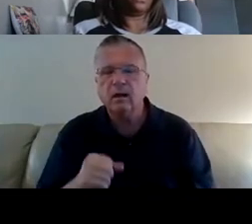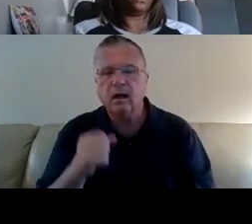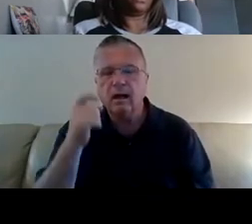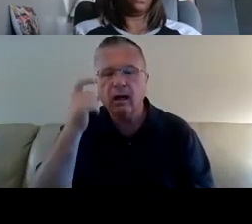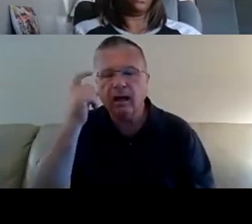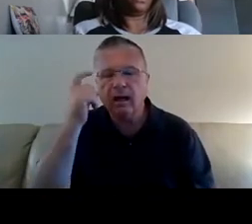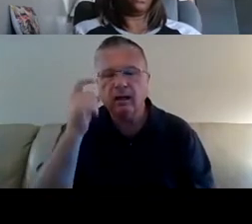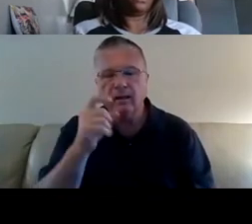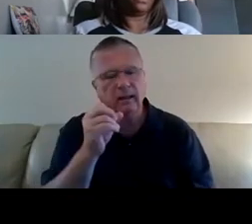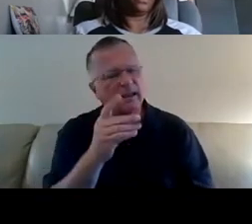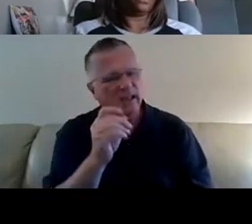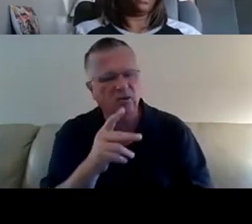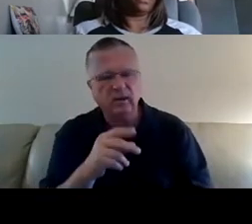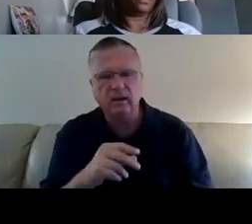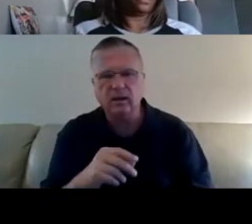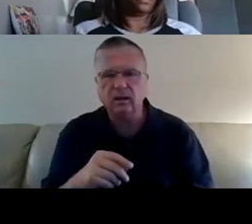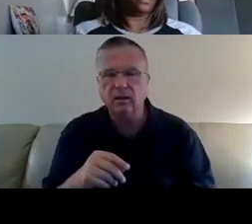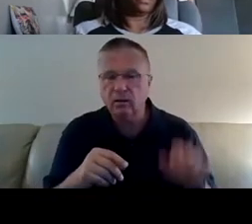I do.